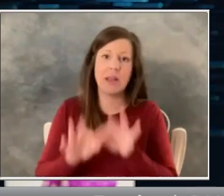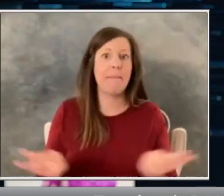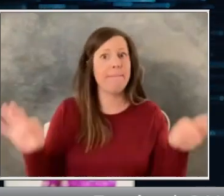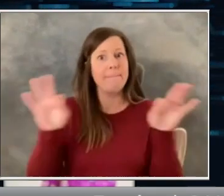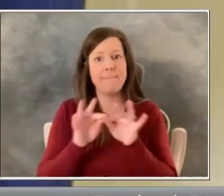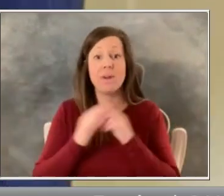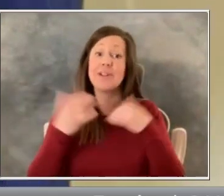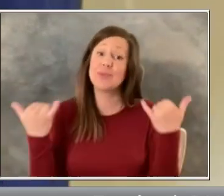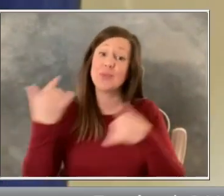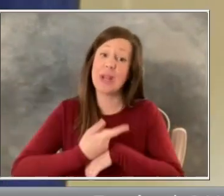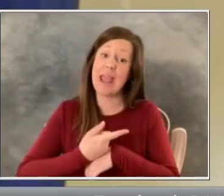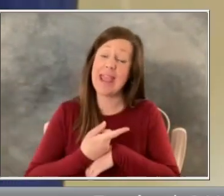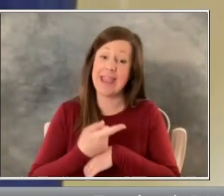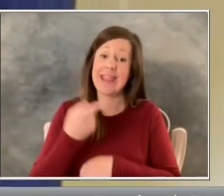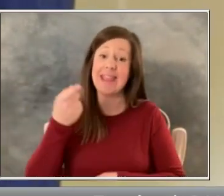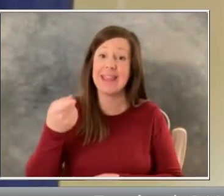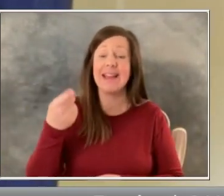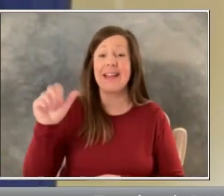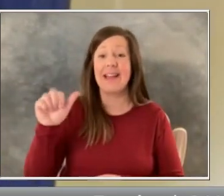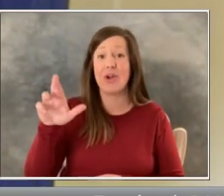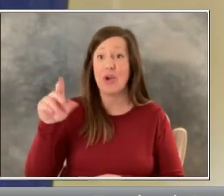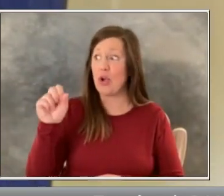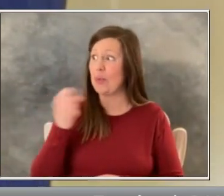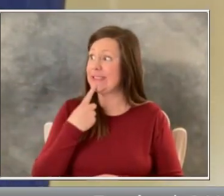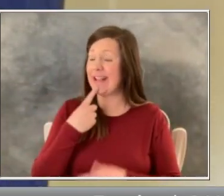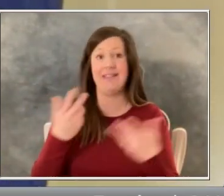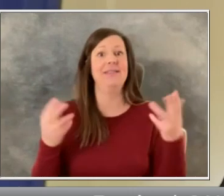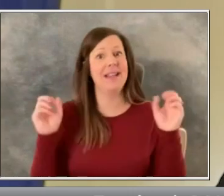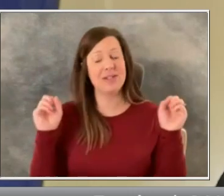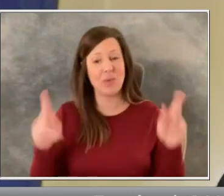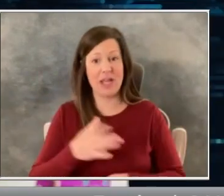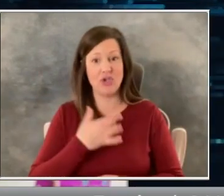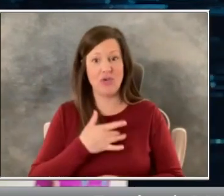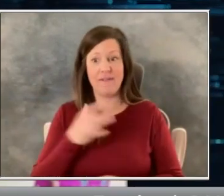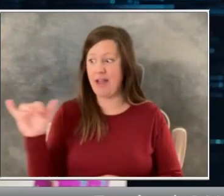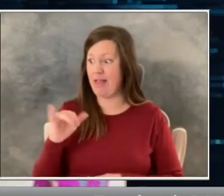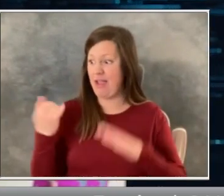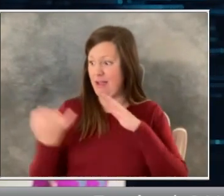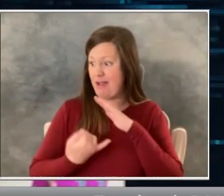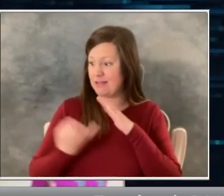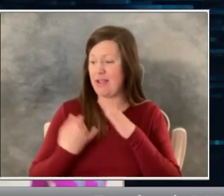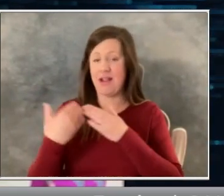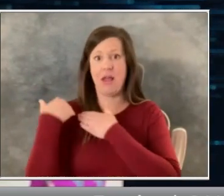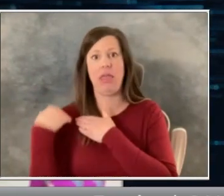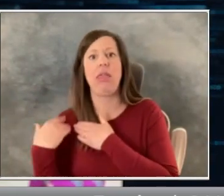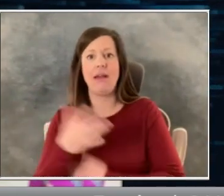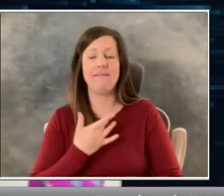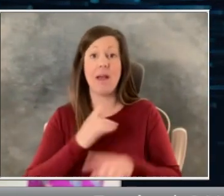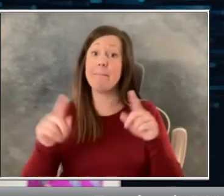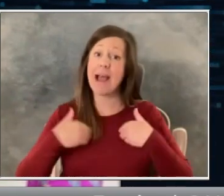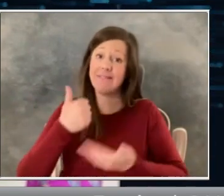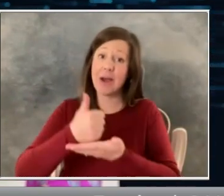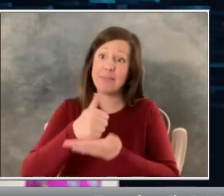on a mission. It's okay to feel like the walls are crushing in on you, but there is help out there. He wants to